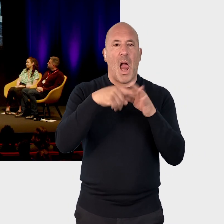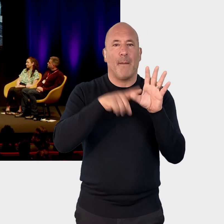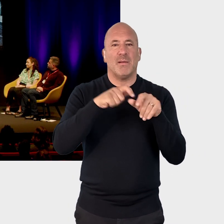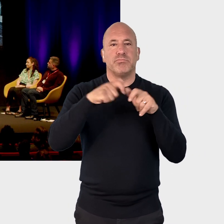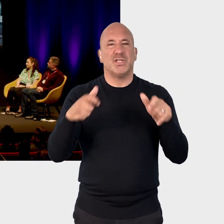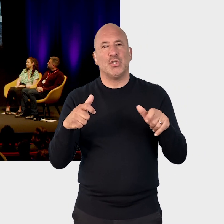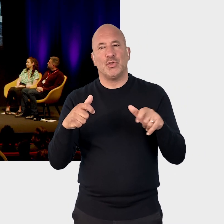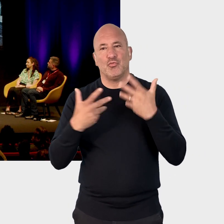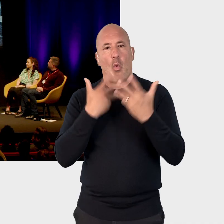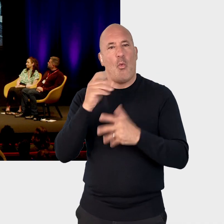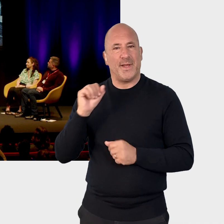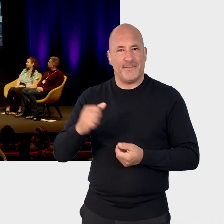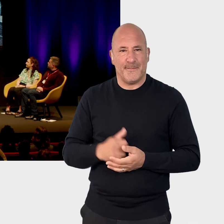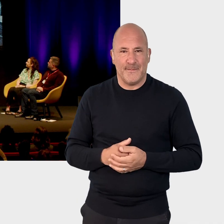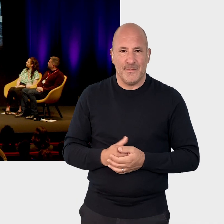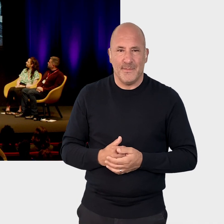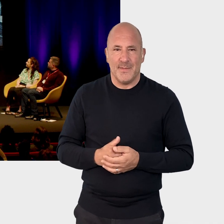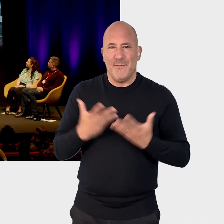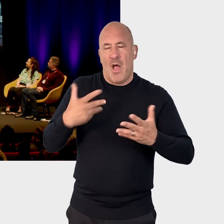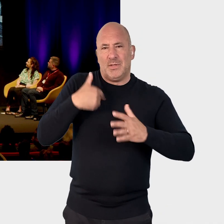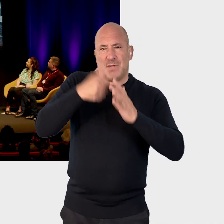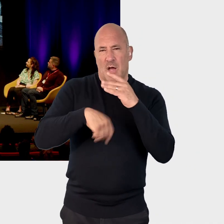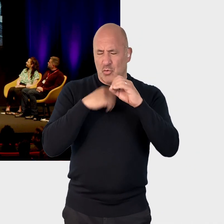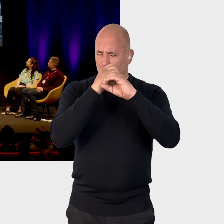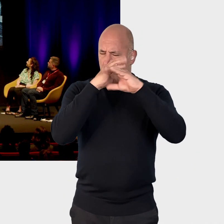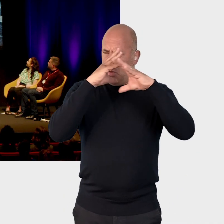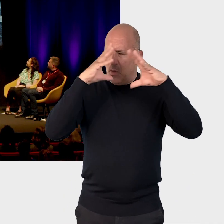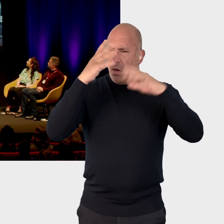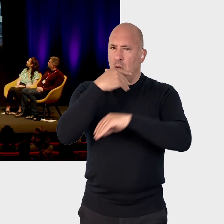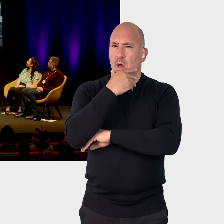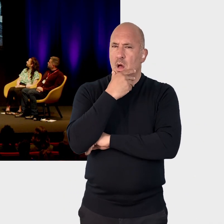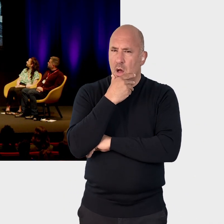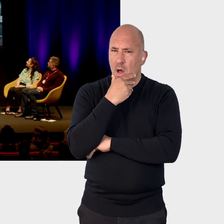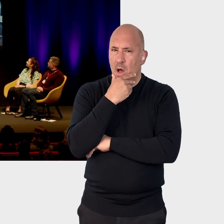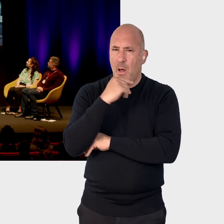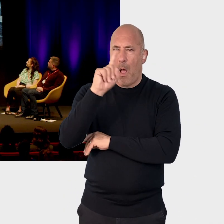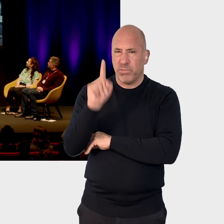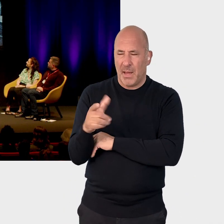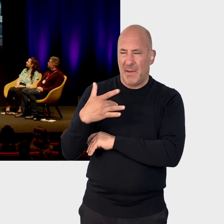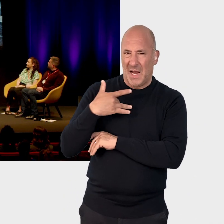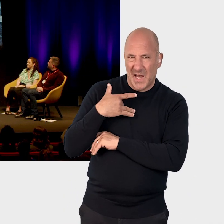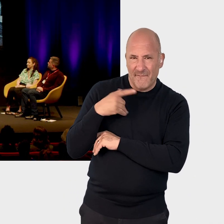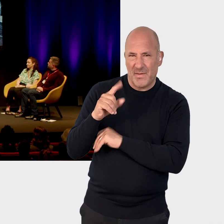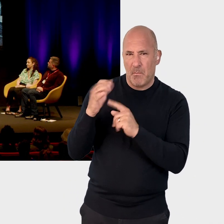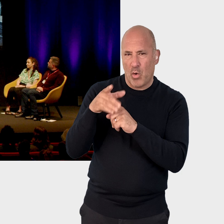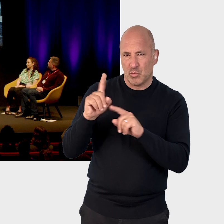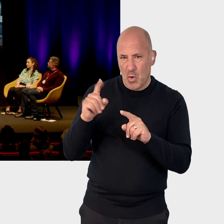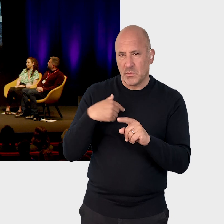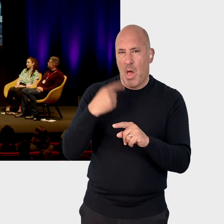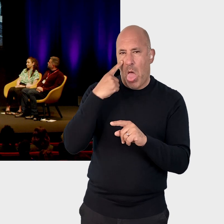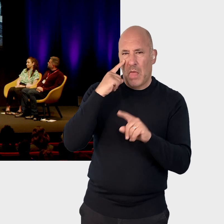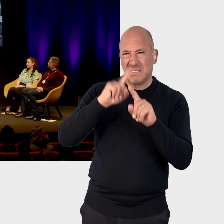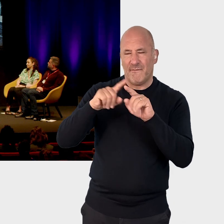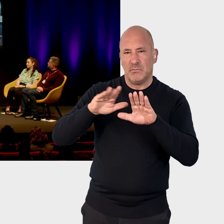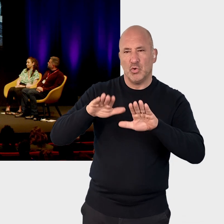and stories through his project, Faces of Bulby Bridge. We were beginning to understand what was important to the people living and visiting the various